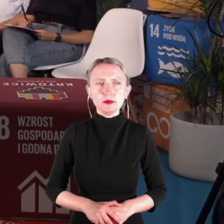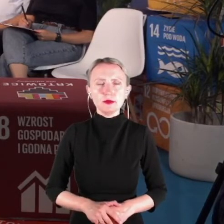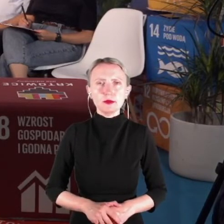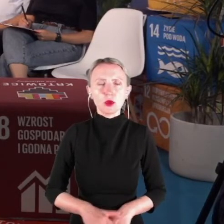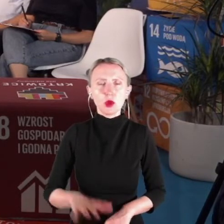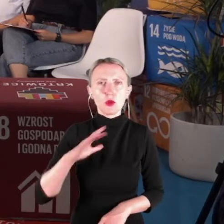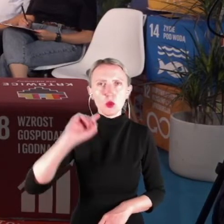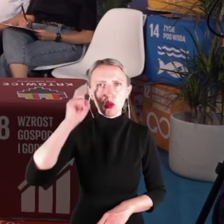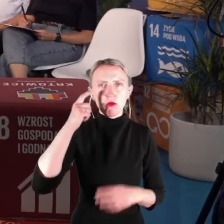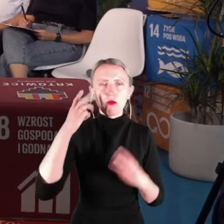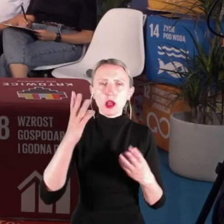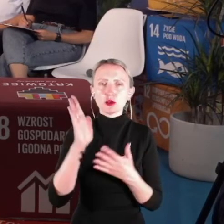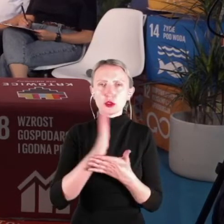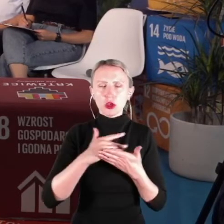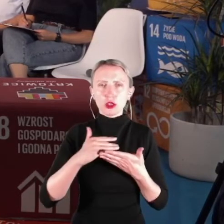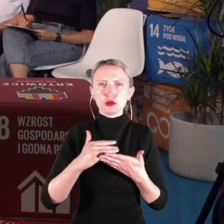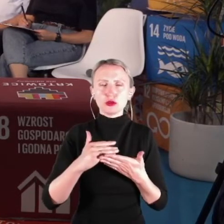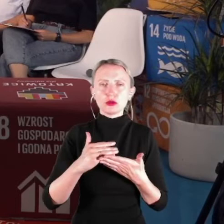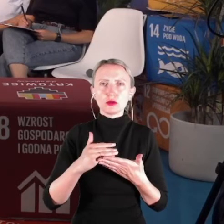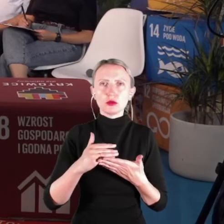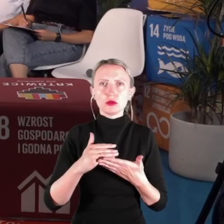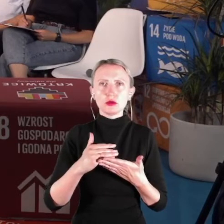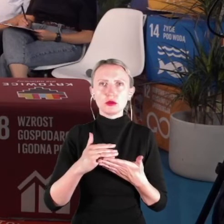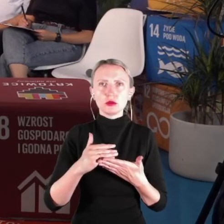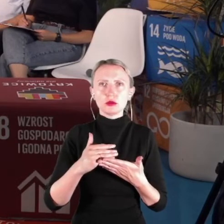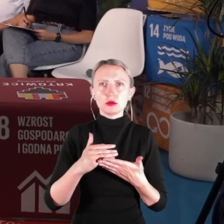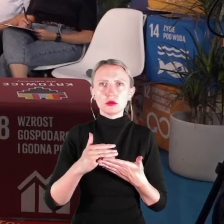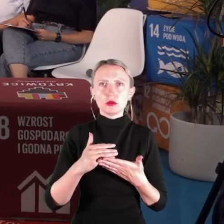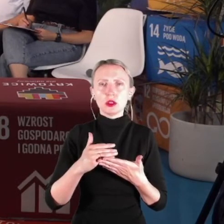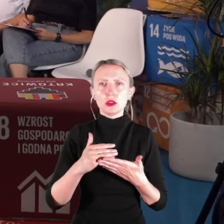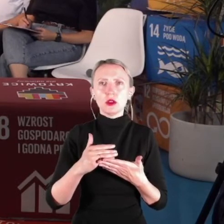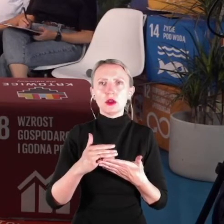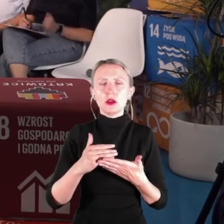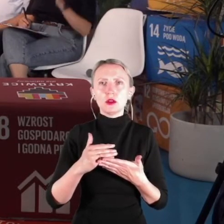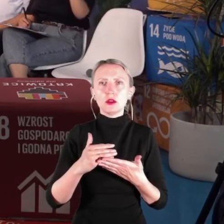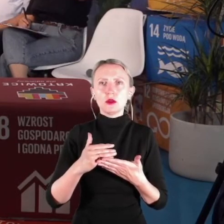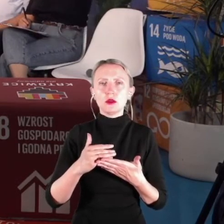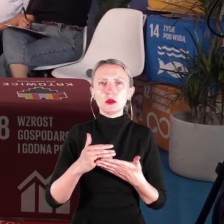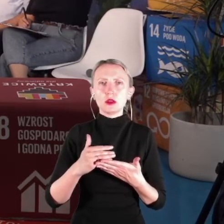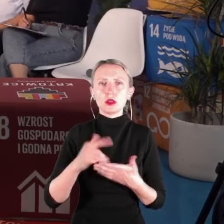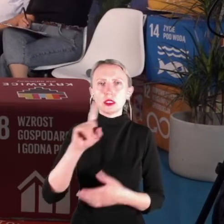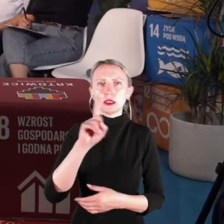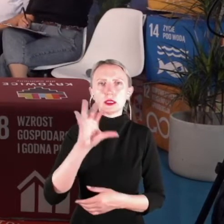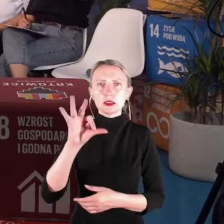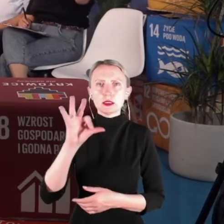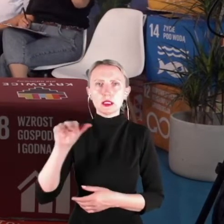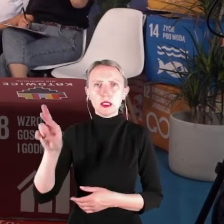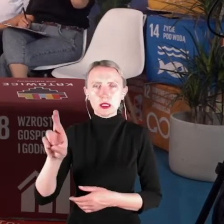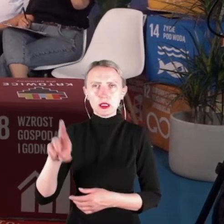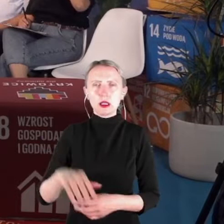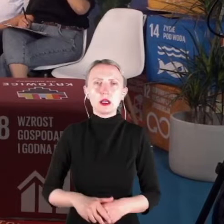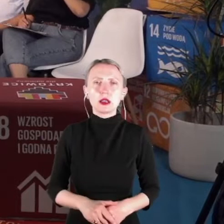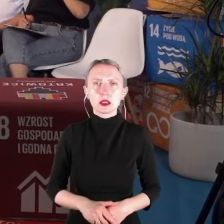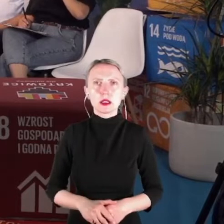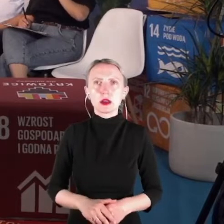sustained by 4 nuclear power plants. One of them is Chernobyl, that everyone knows, of course, in the south, but also Leningrad nuclear power